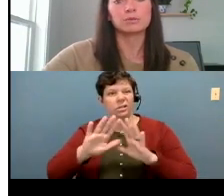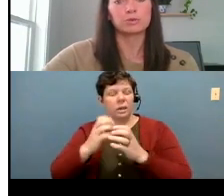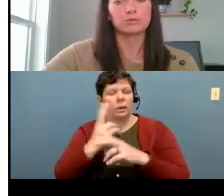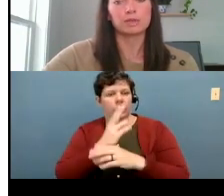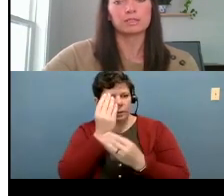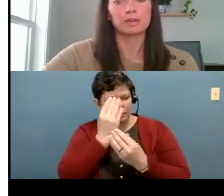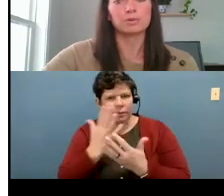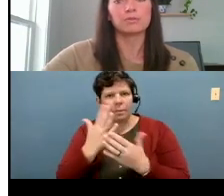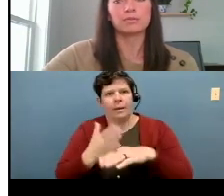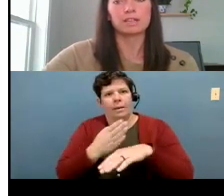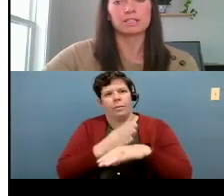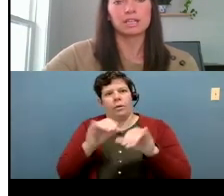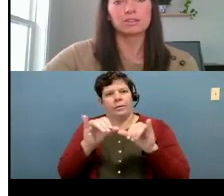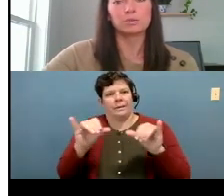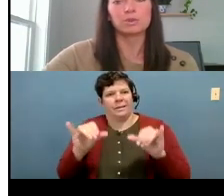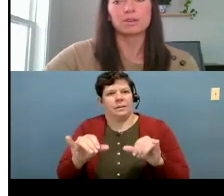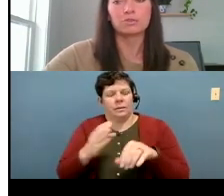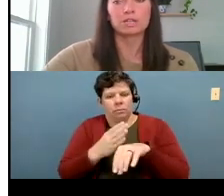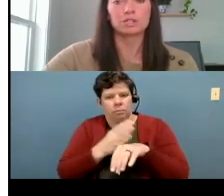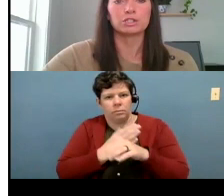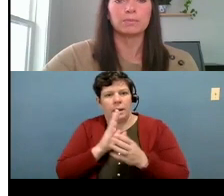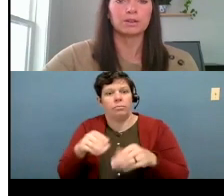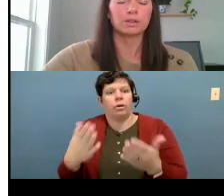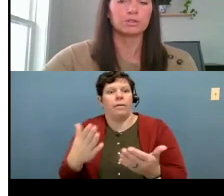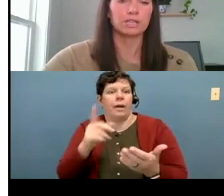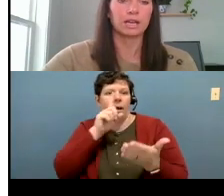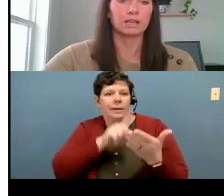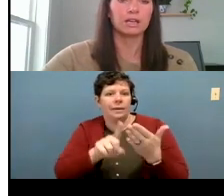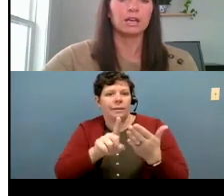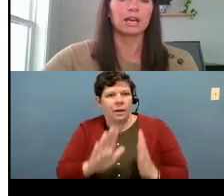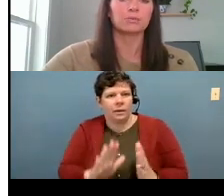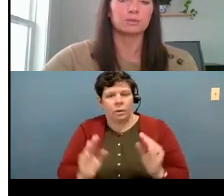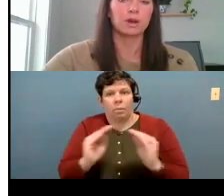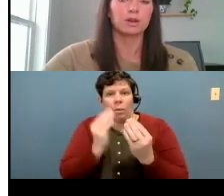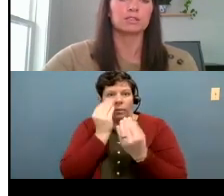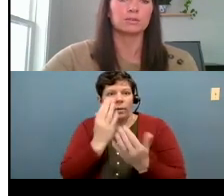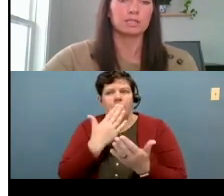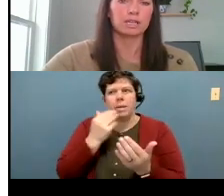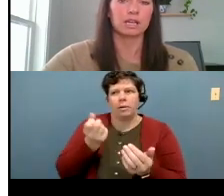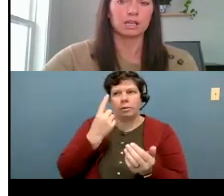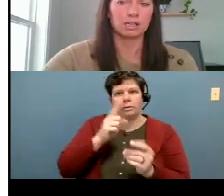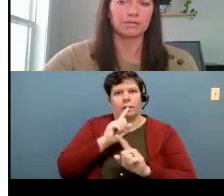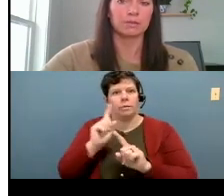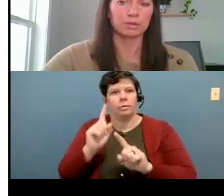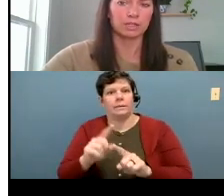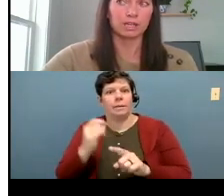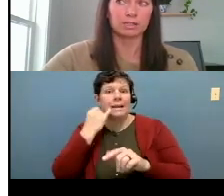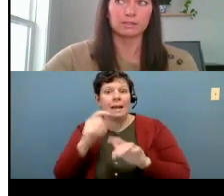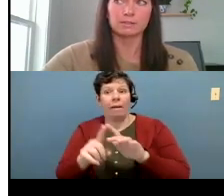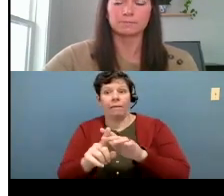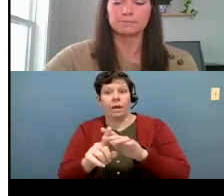system improvements and provide investigators with information to better understand and respond to missing and unidentified